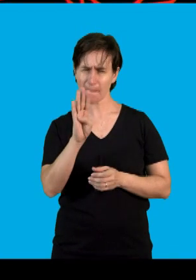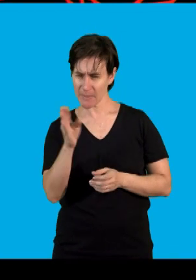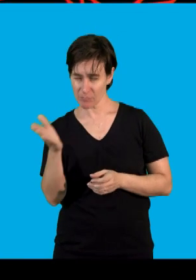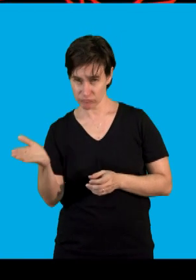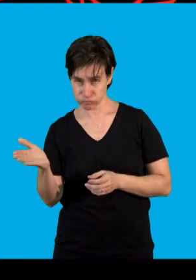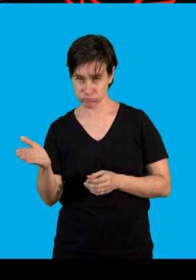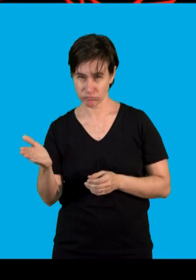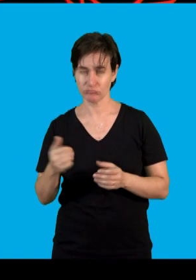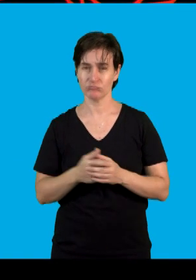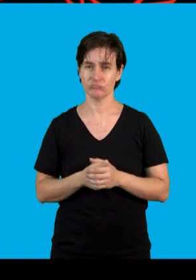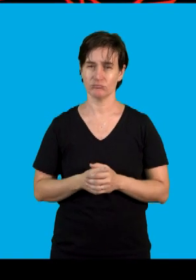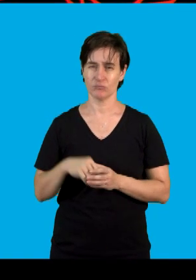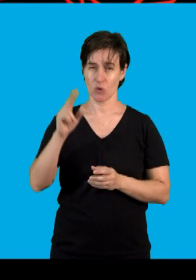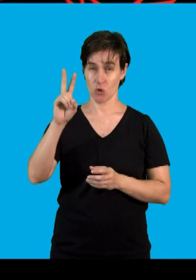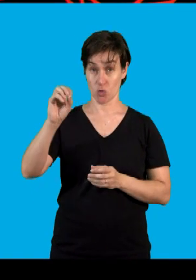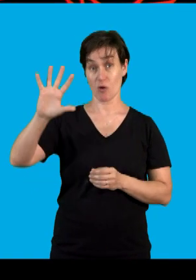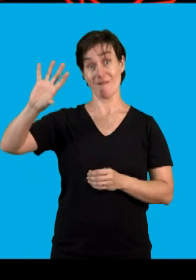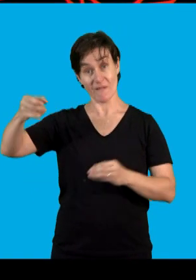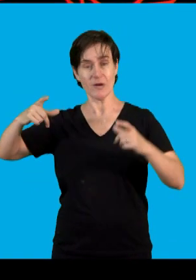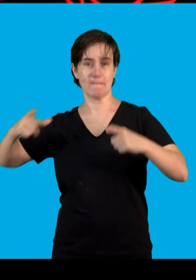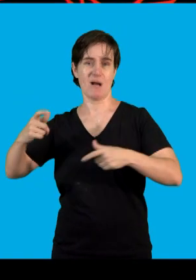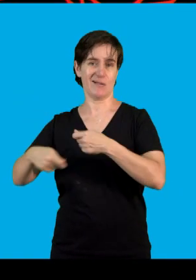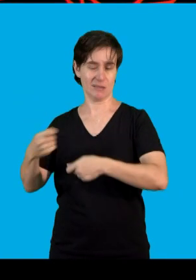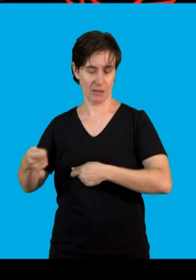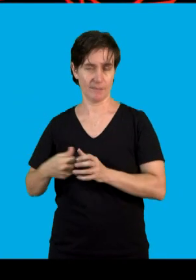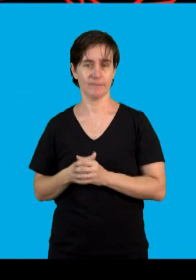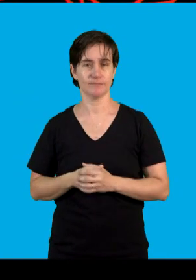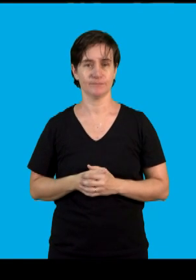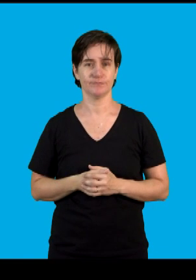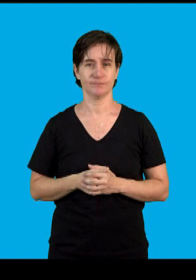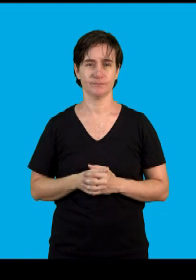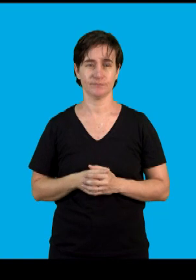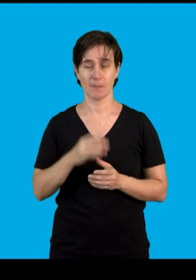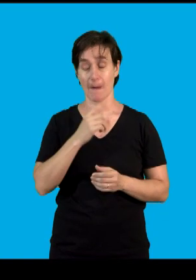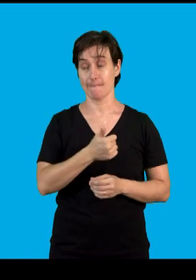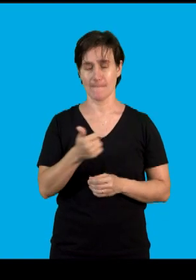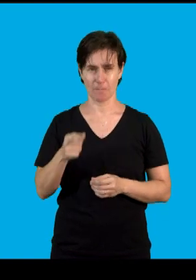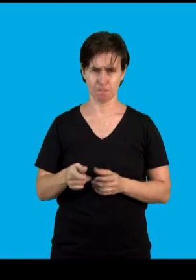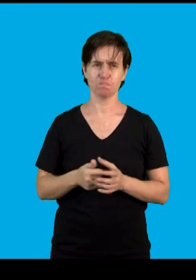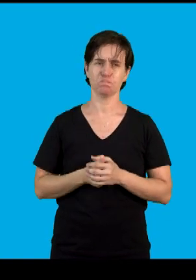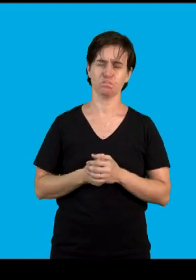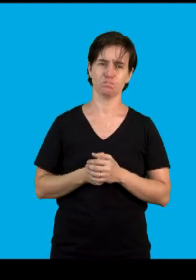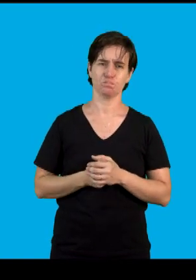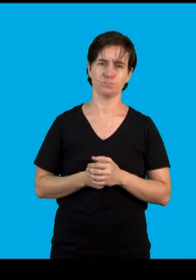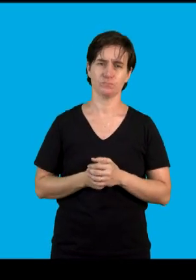B is for 250 pies. So now we know